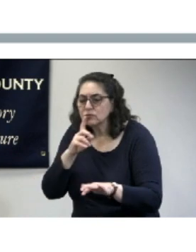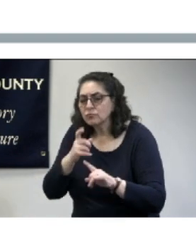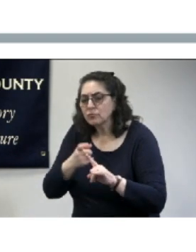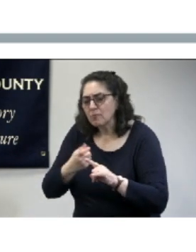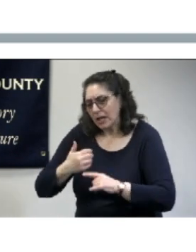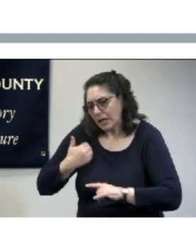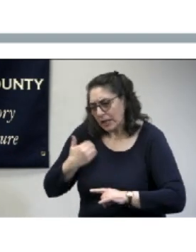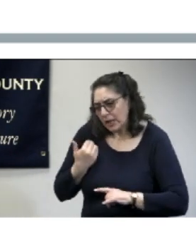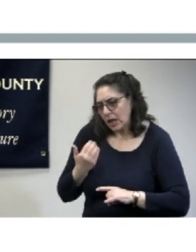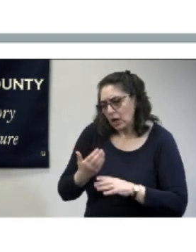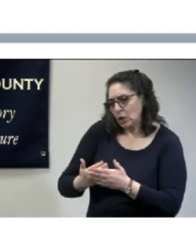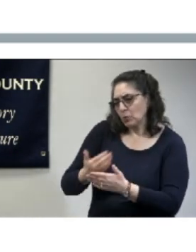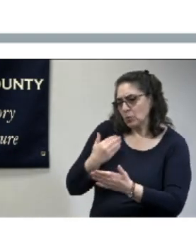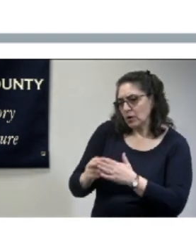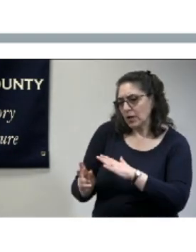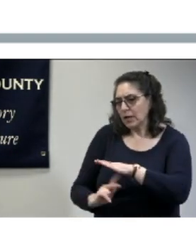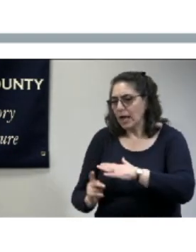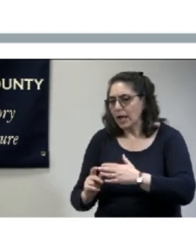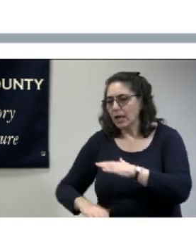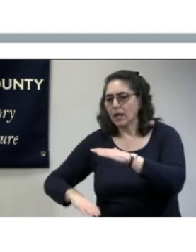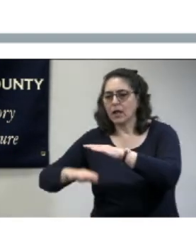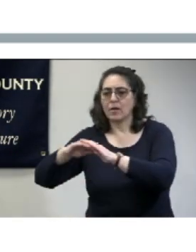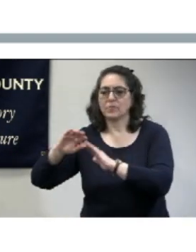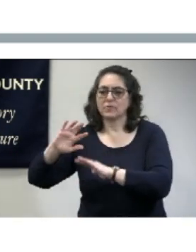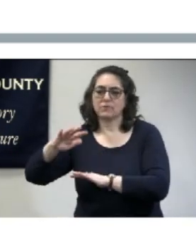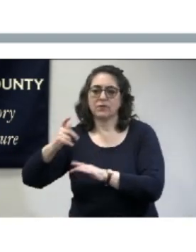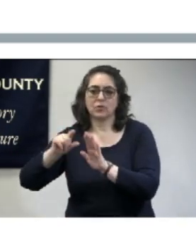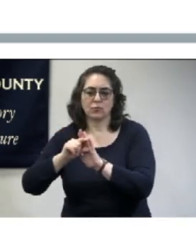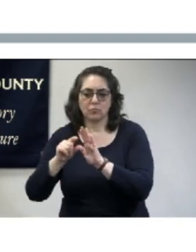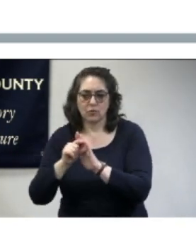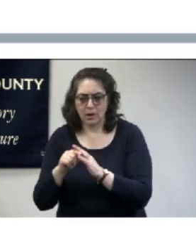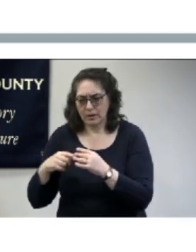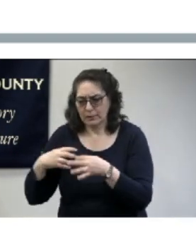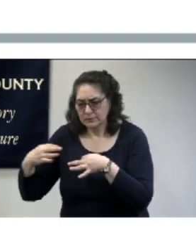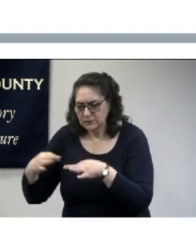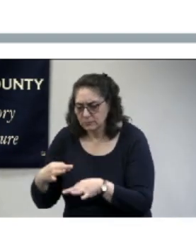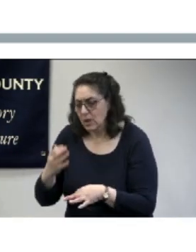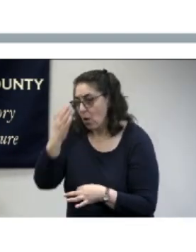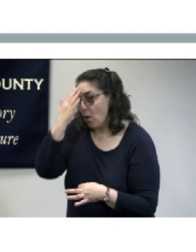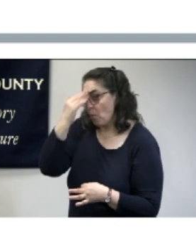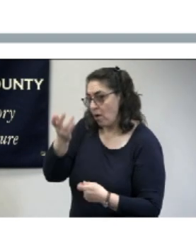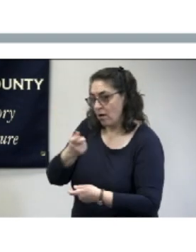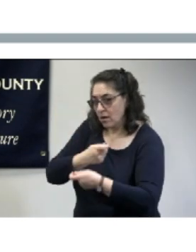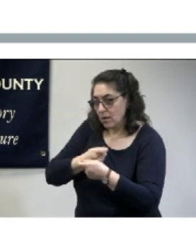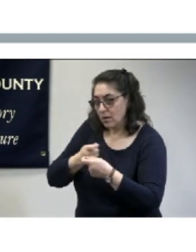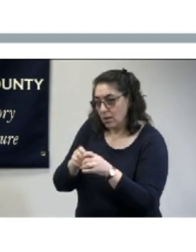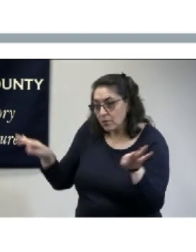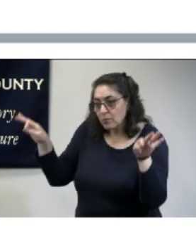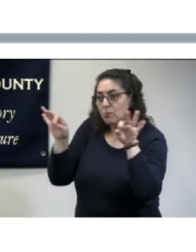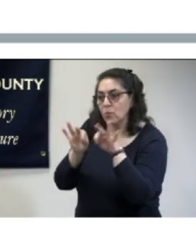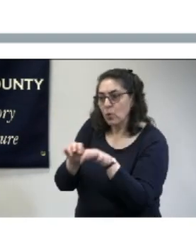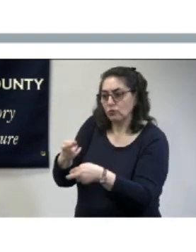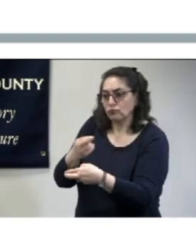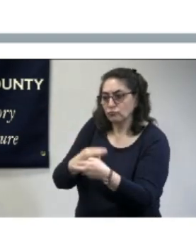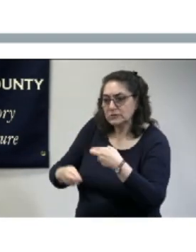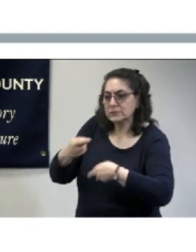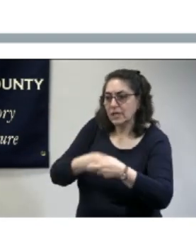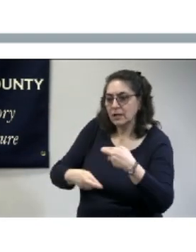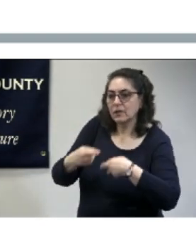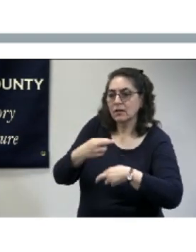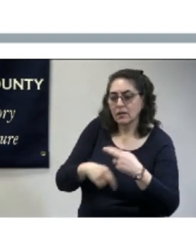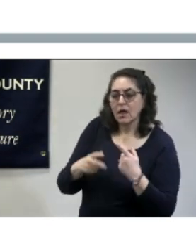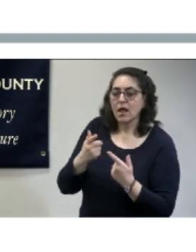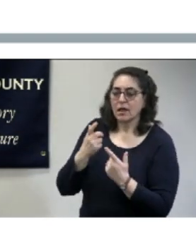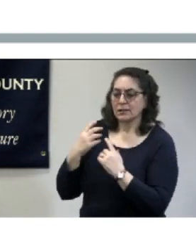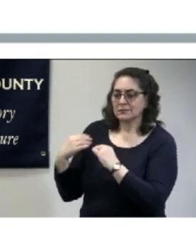up to fifth grade about the importance of recycling, helped them build those skills on how to recycle